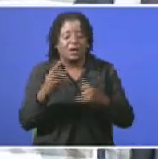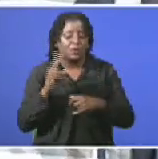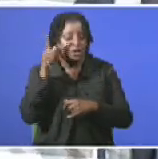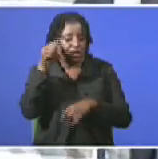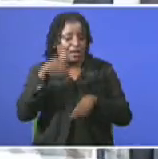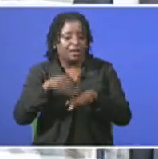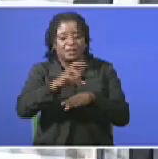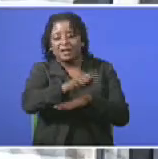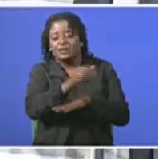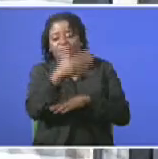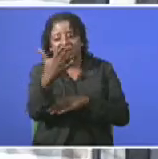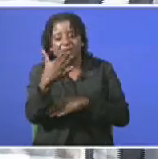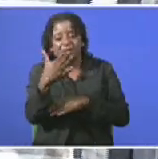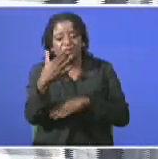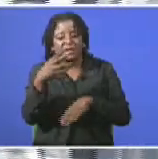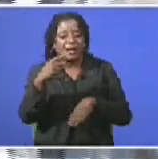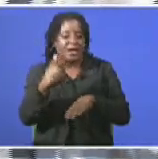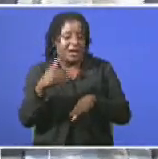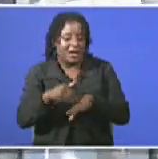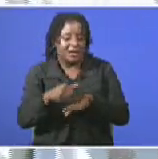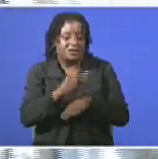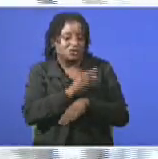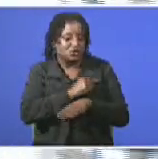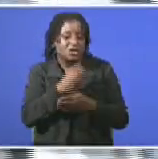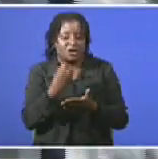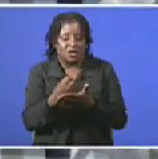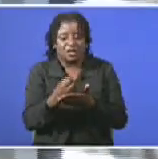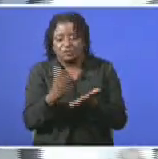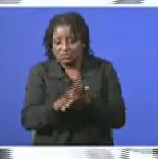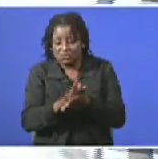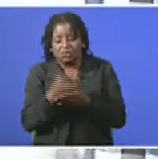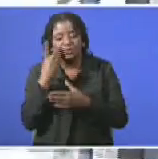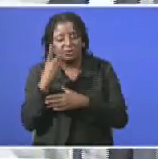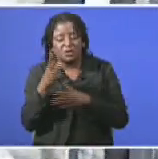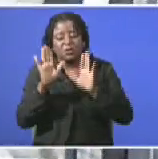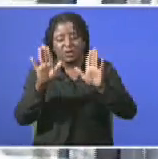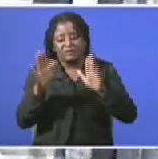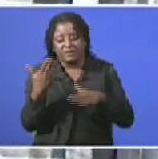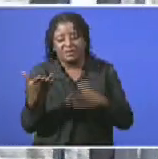at some other things at Gerald Cash. You're gonna see some wonderful things happening in our community.